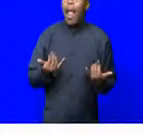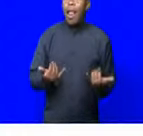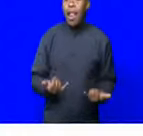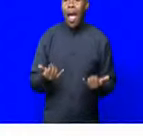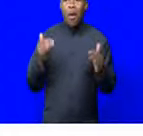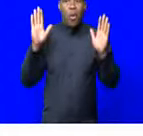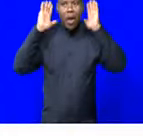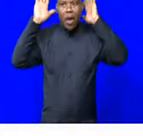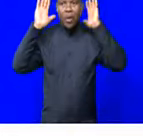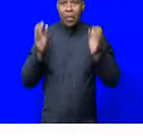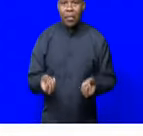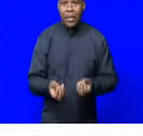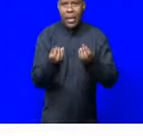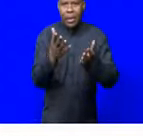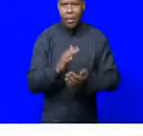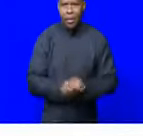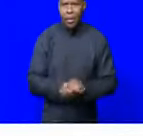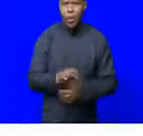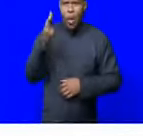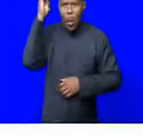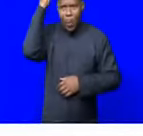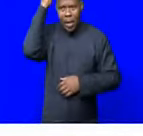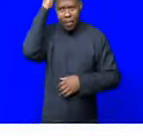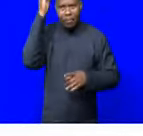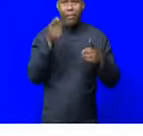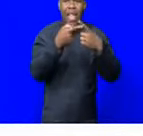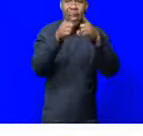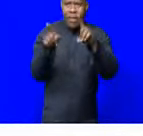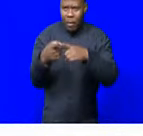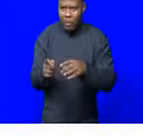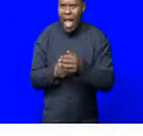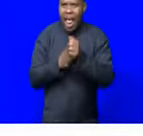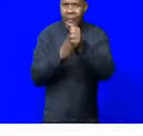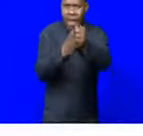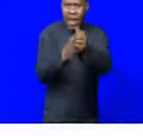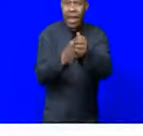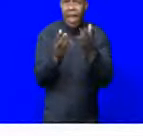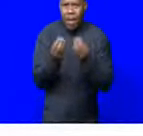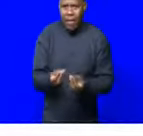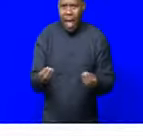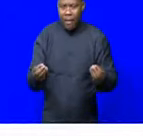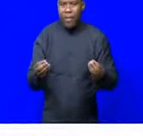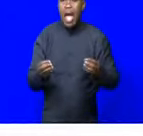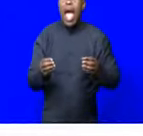The news. Their Royal Highnesses Amazinyani led young maidens from the